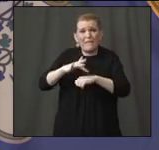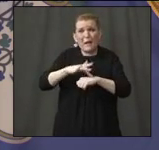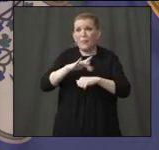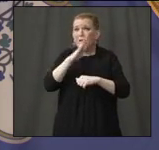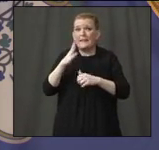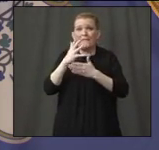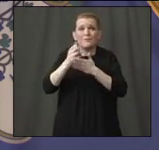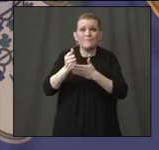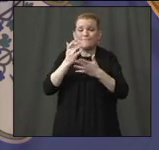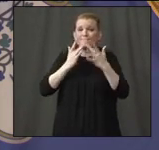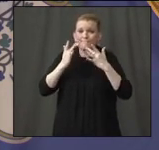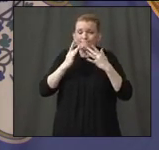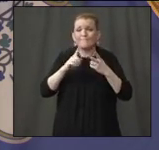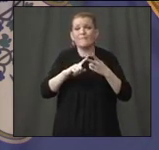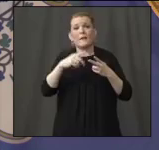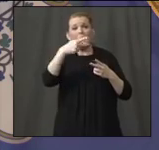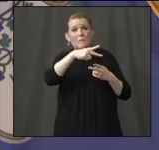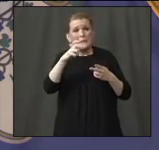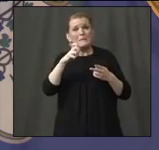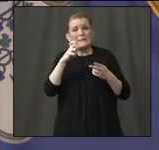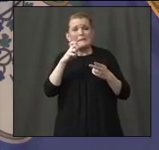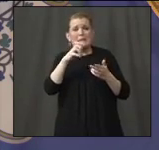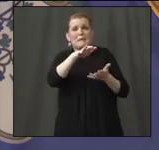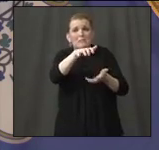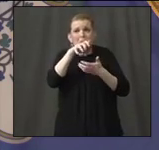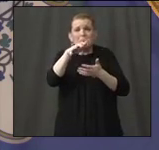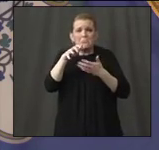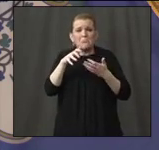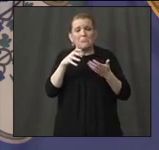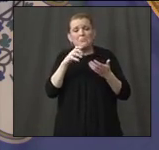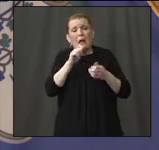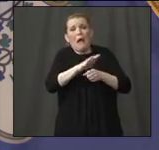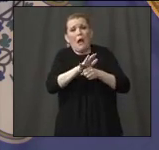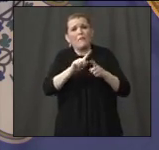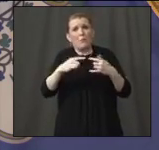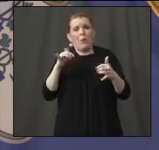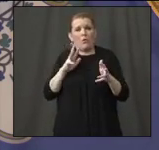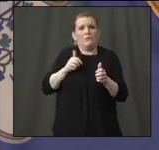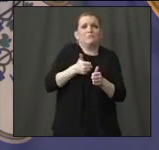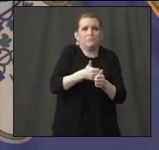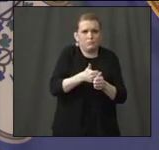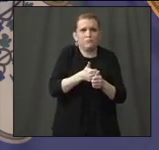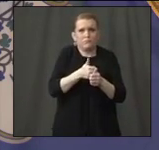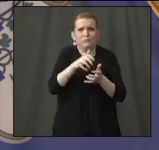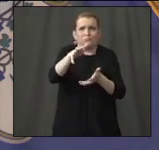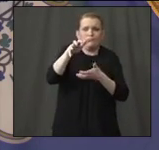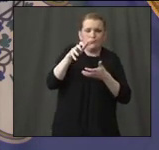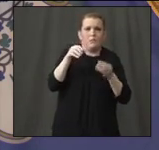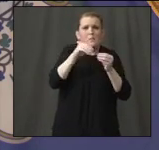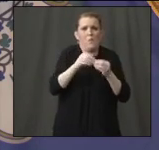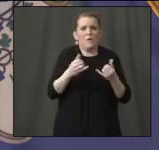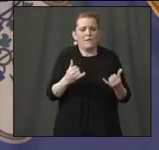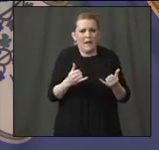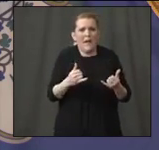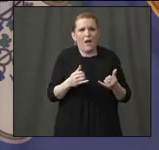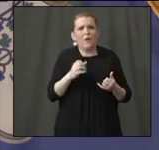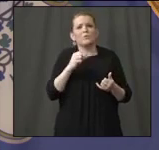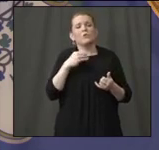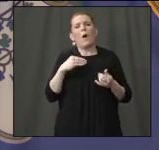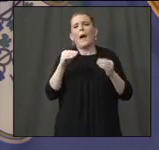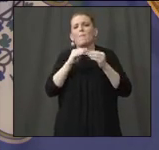primarily right now. And I'm glad that a lot of the questions about what happens next, how do we slowly get out of